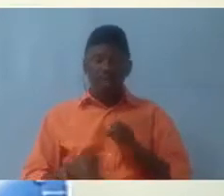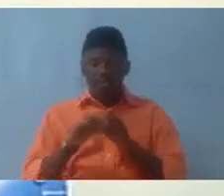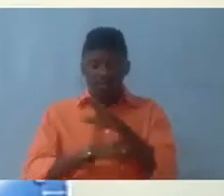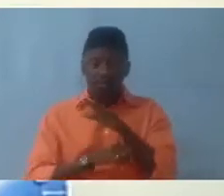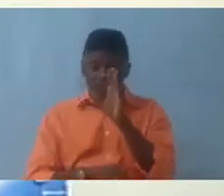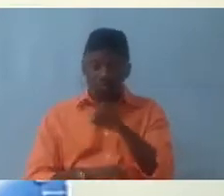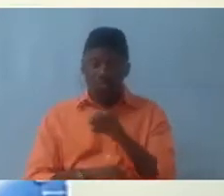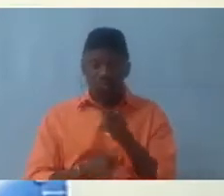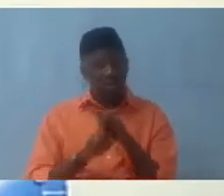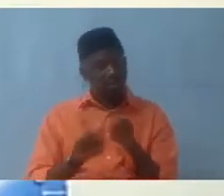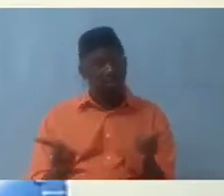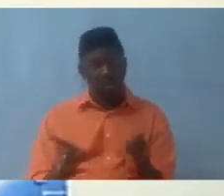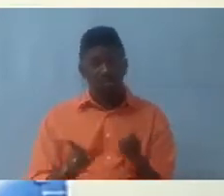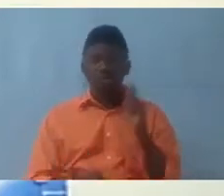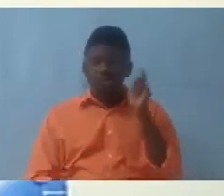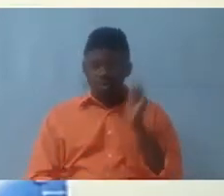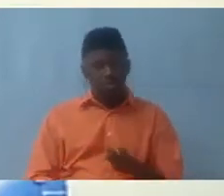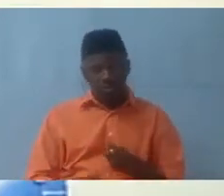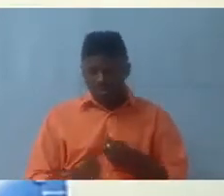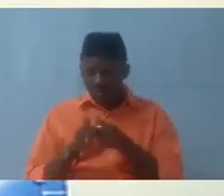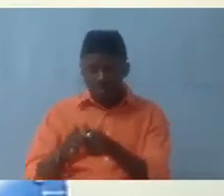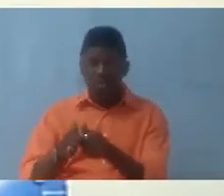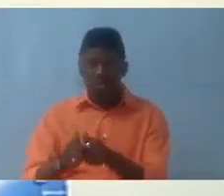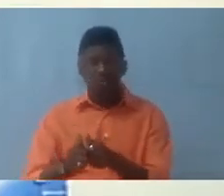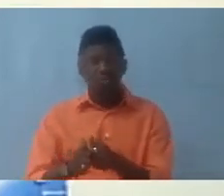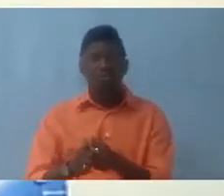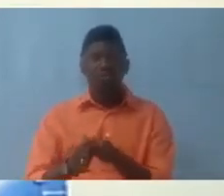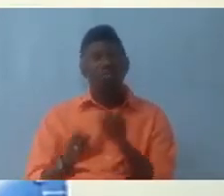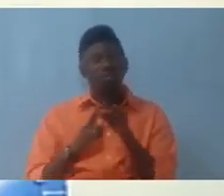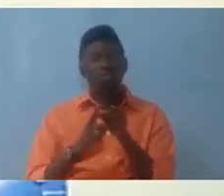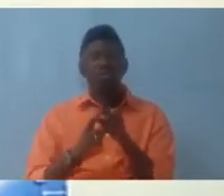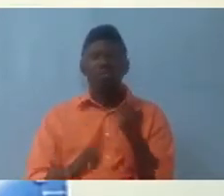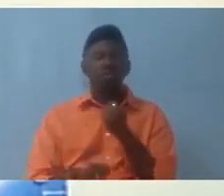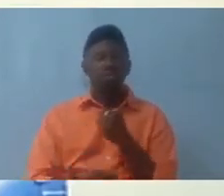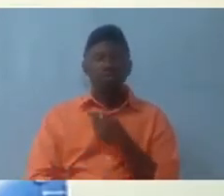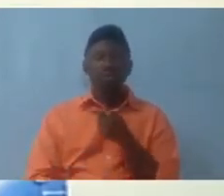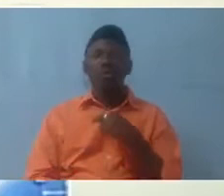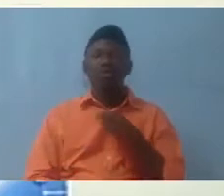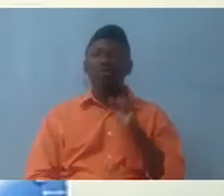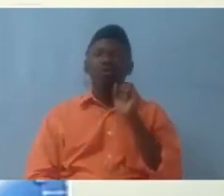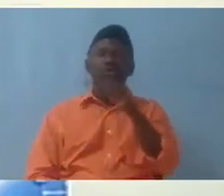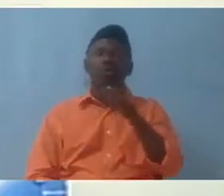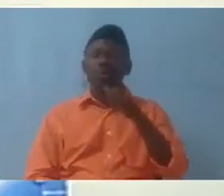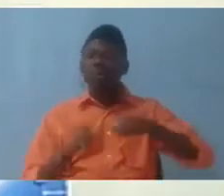you should just follow your senior's the directions, because he knows best.